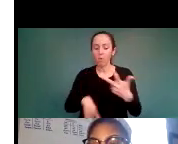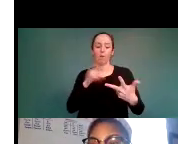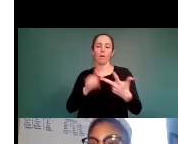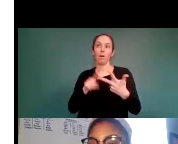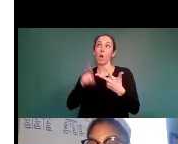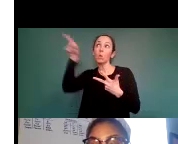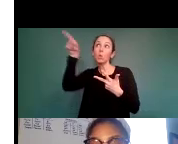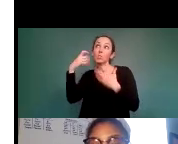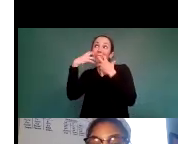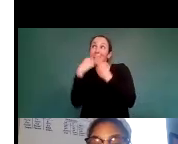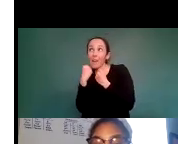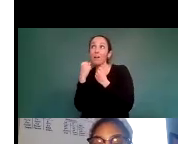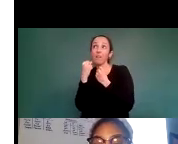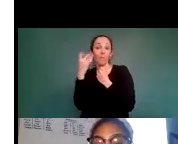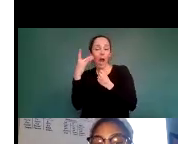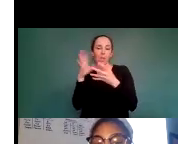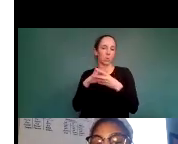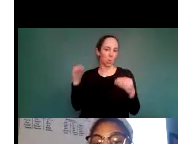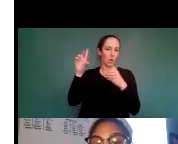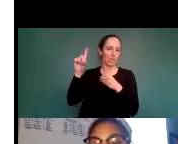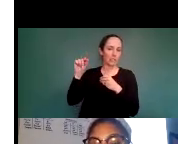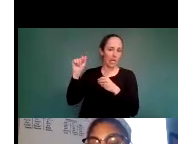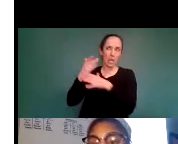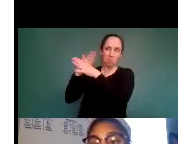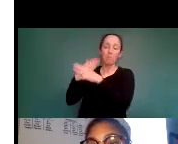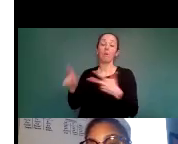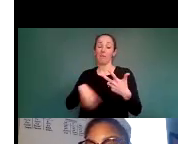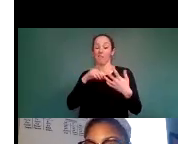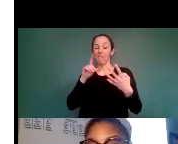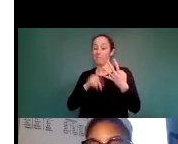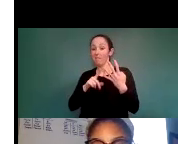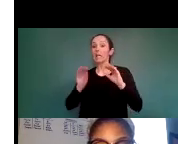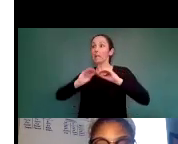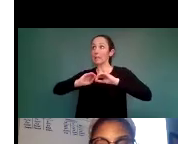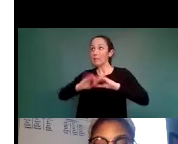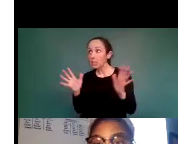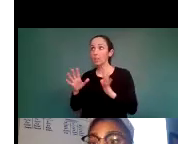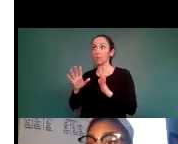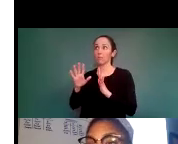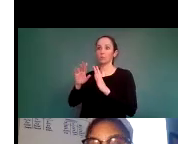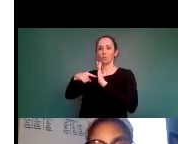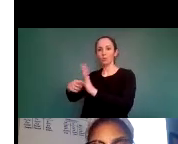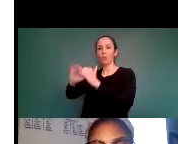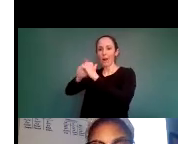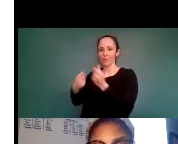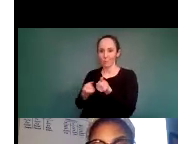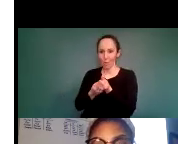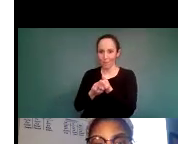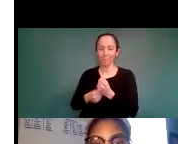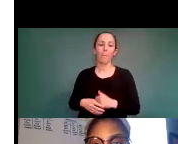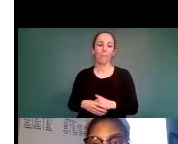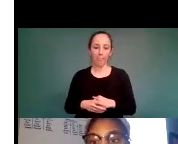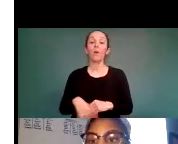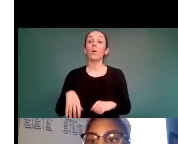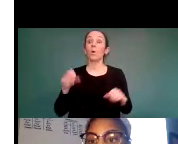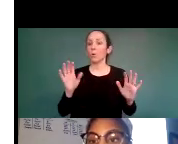care using stories and data, and share a clear ask regarding how they can support. So where does data come into all